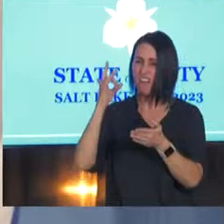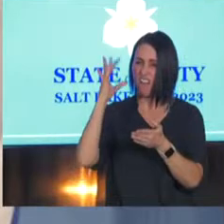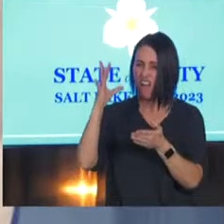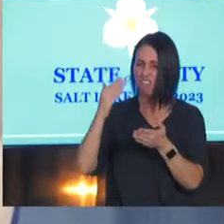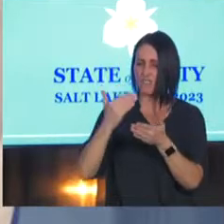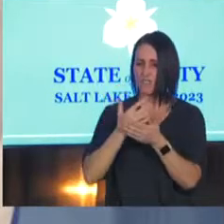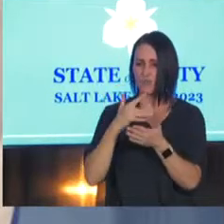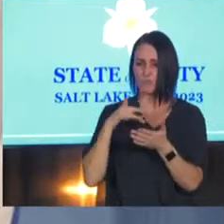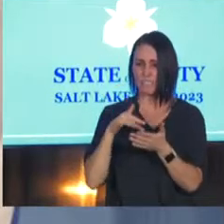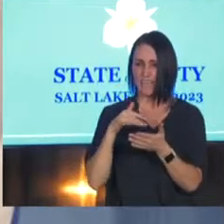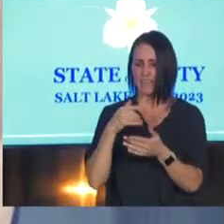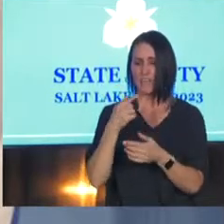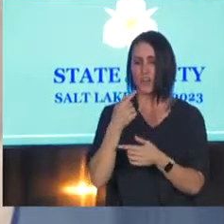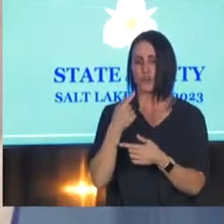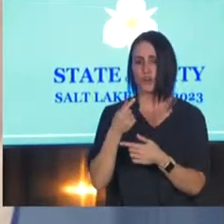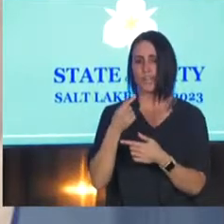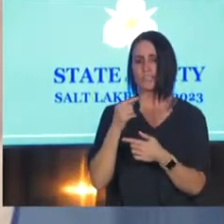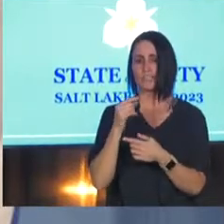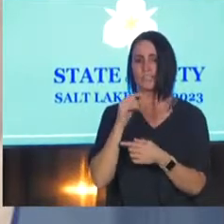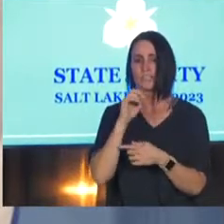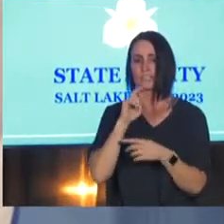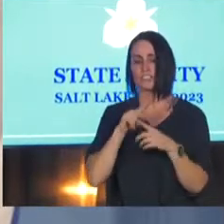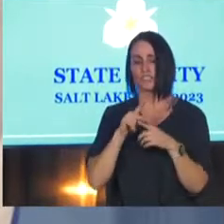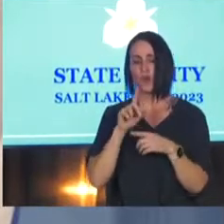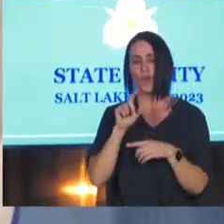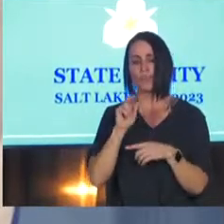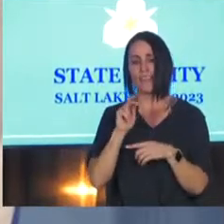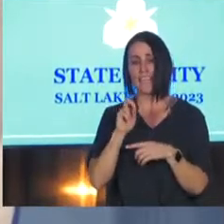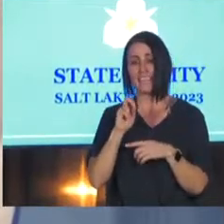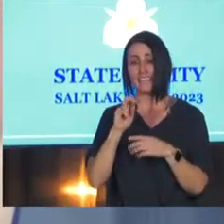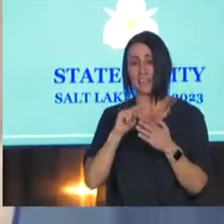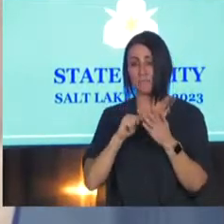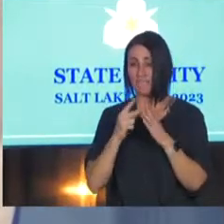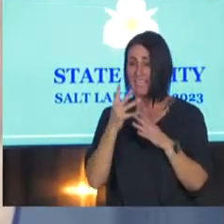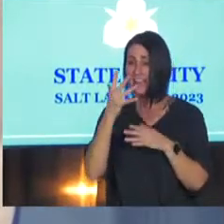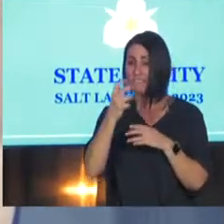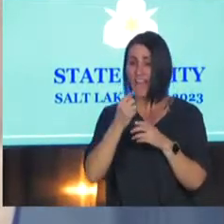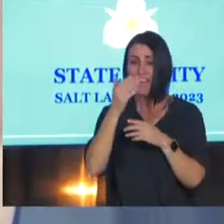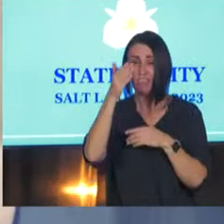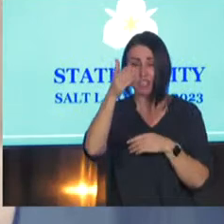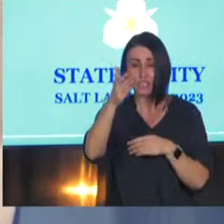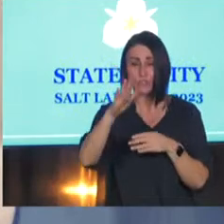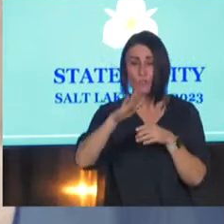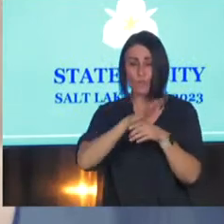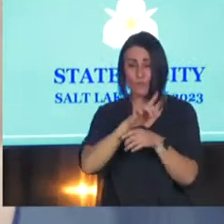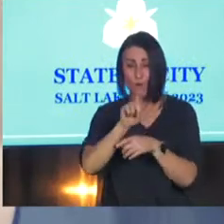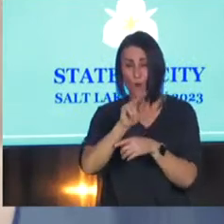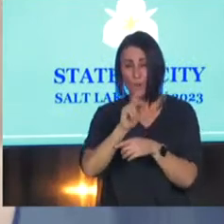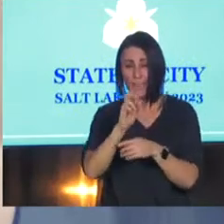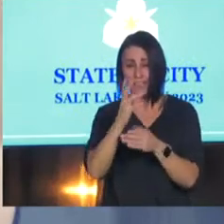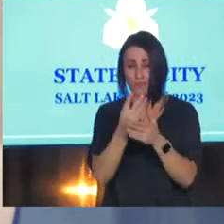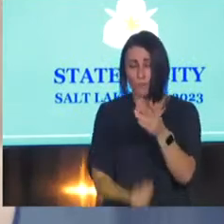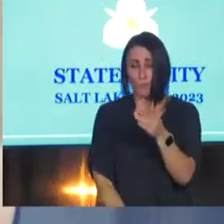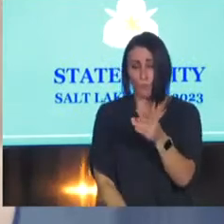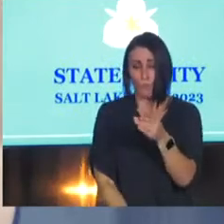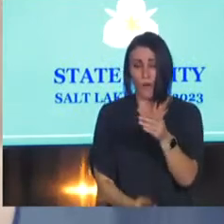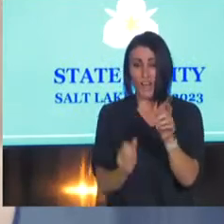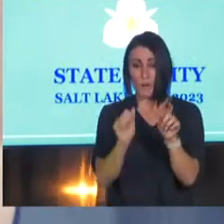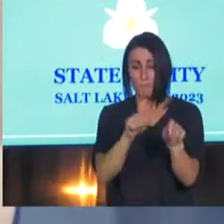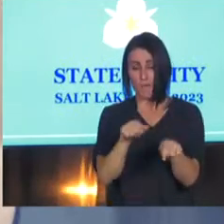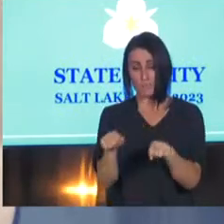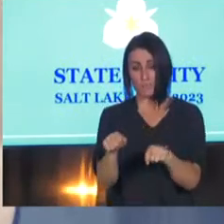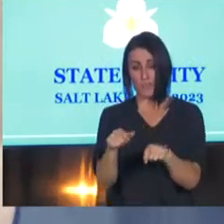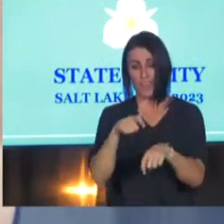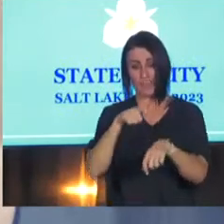new study of the Great Salt Lake. In just 5 years, the entire lake could be gone, and the time